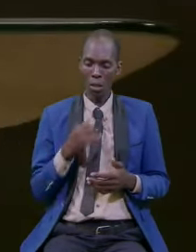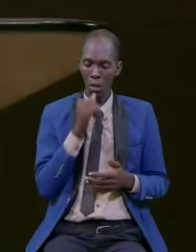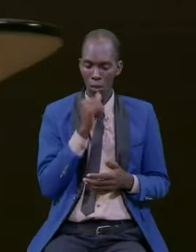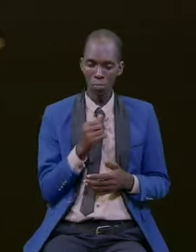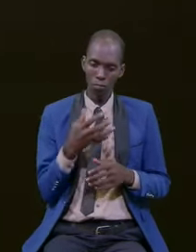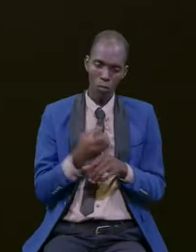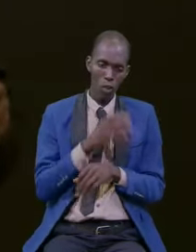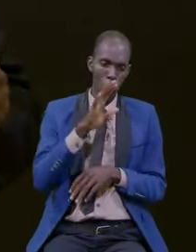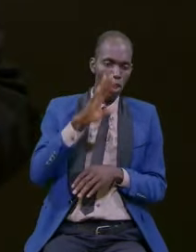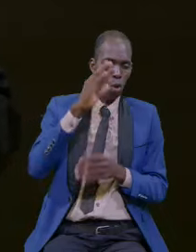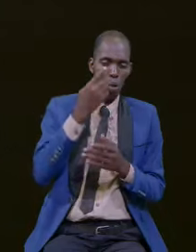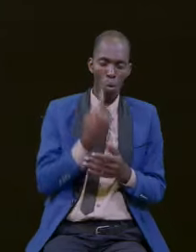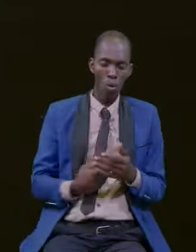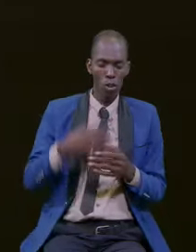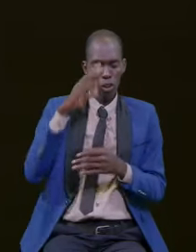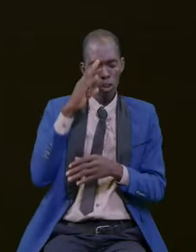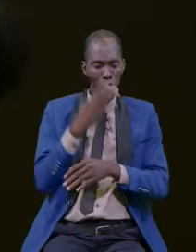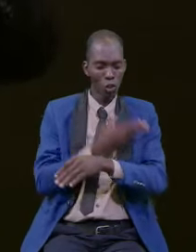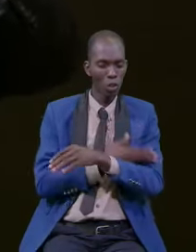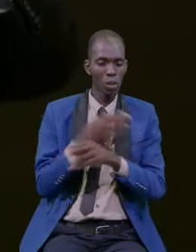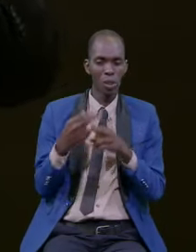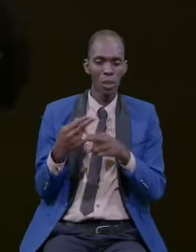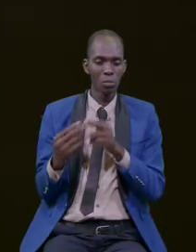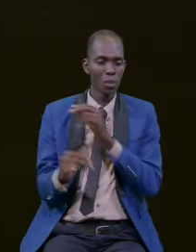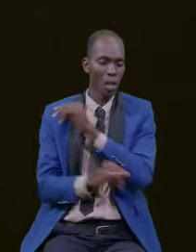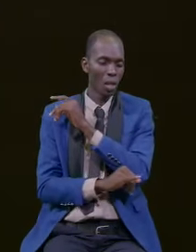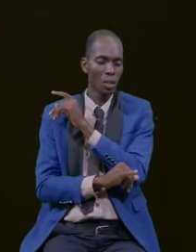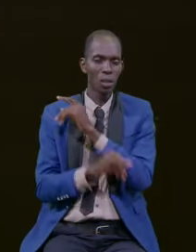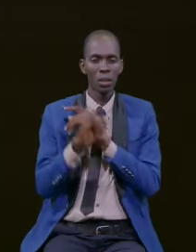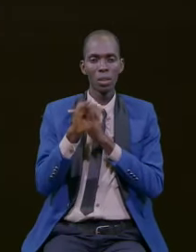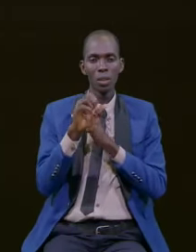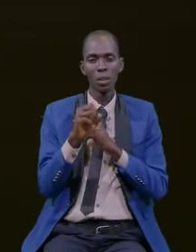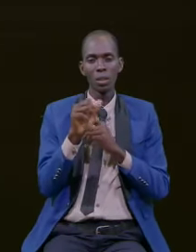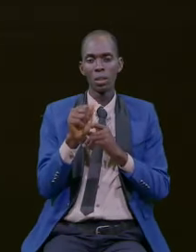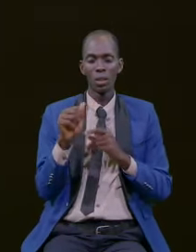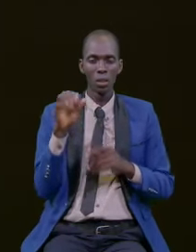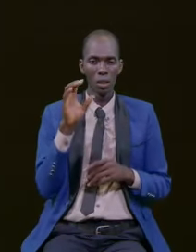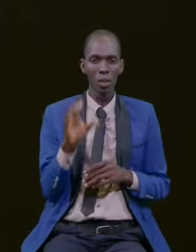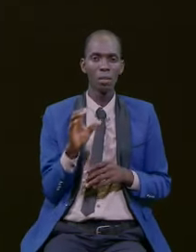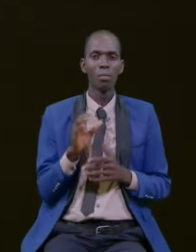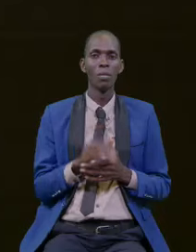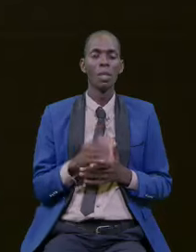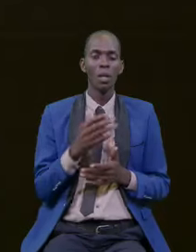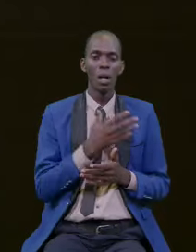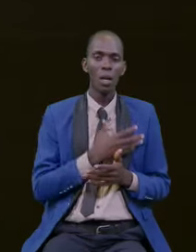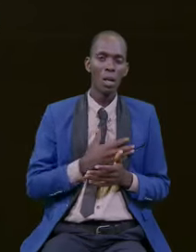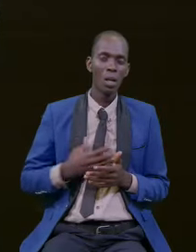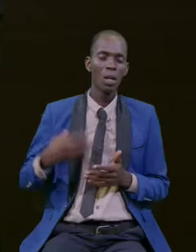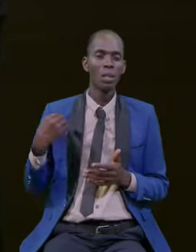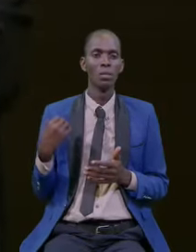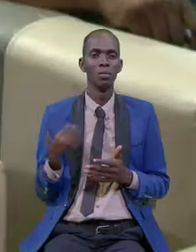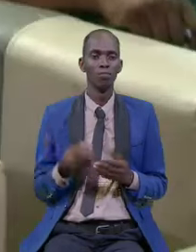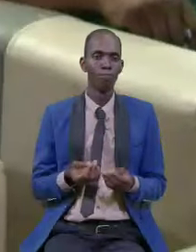son, your only son, Isaac, and offer it him to me in the mount where I will show